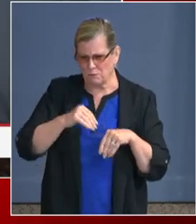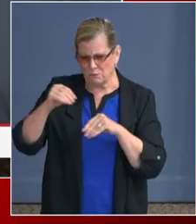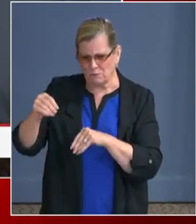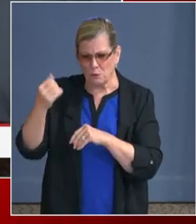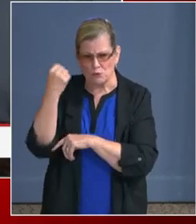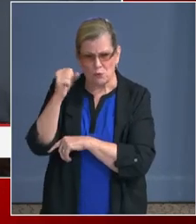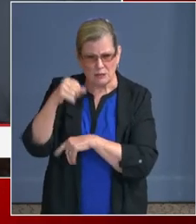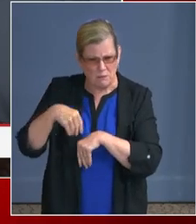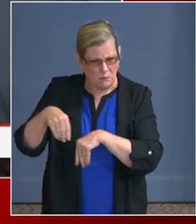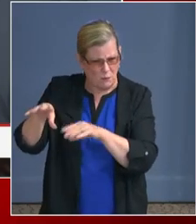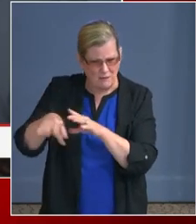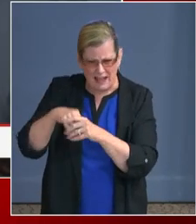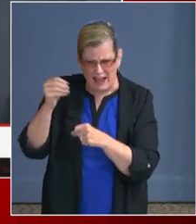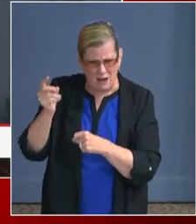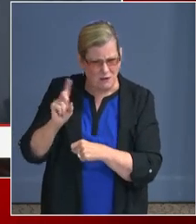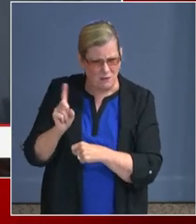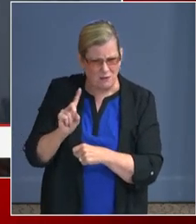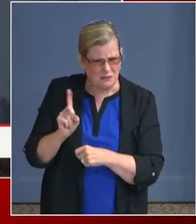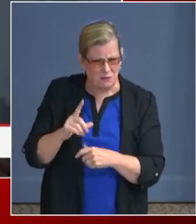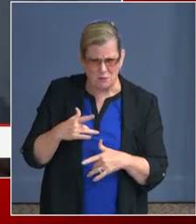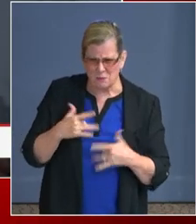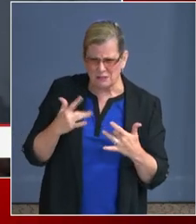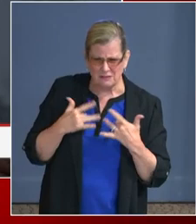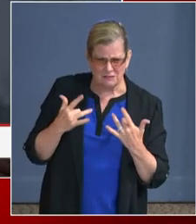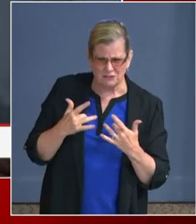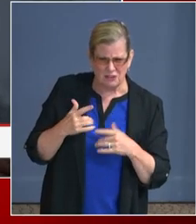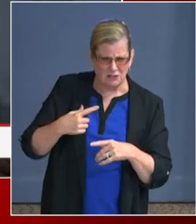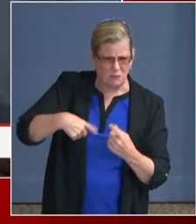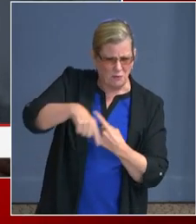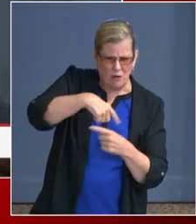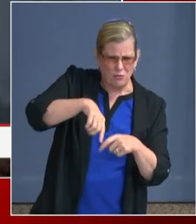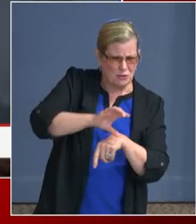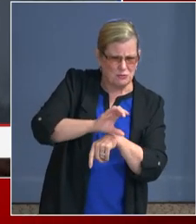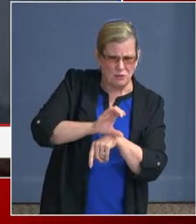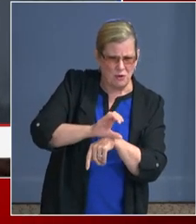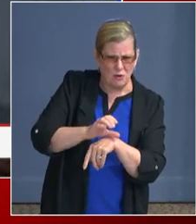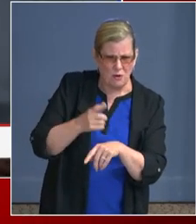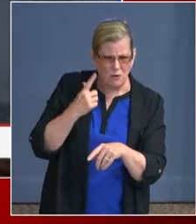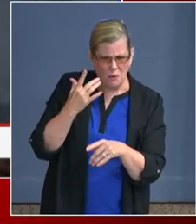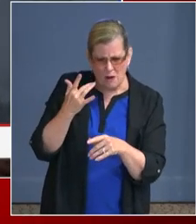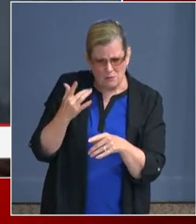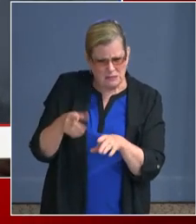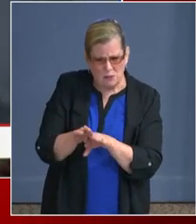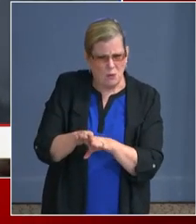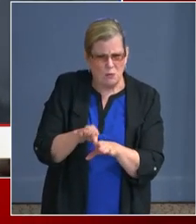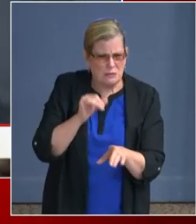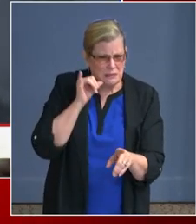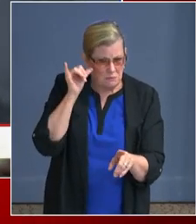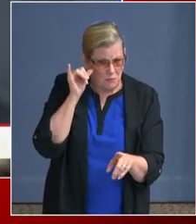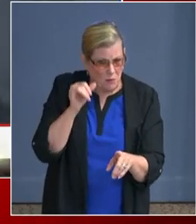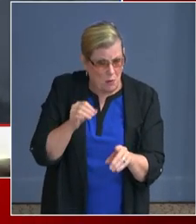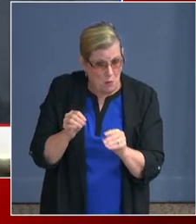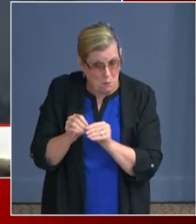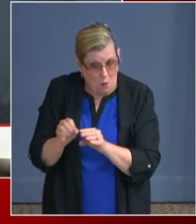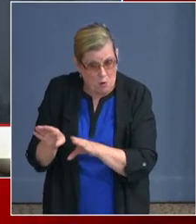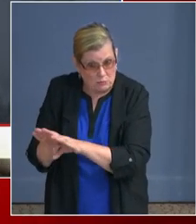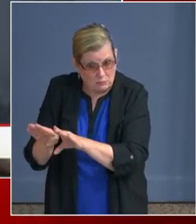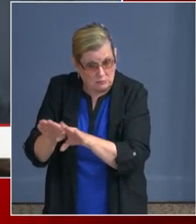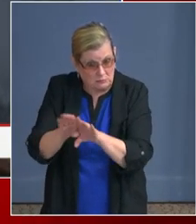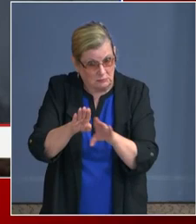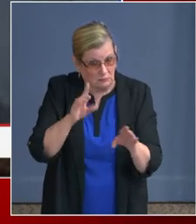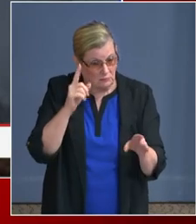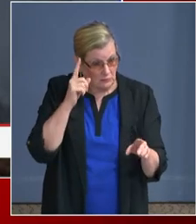seen the fencing that has gone up around the church. Why was it closed yesterday, and are there more closures expected in the